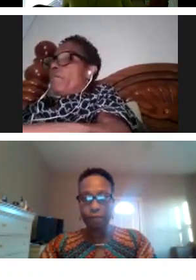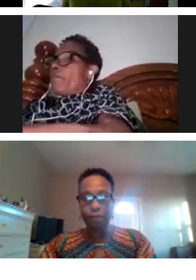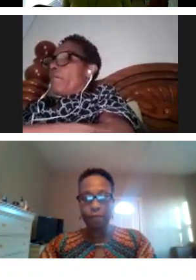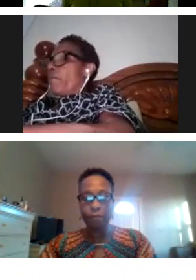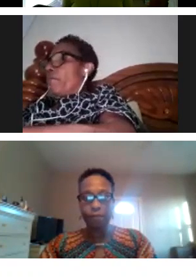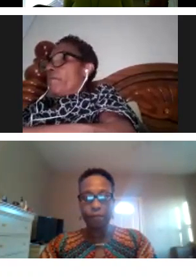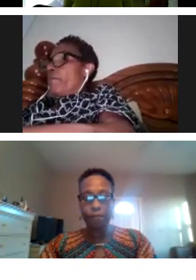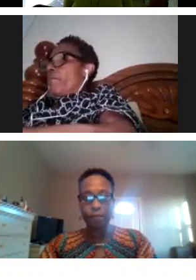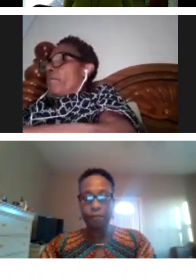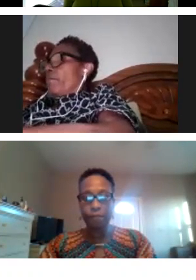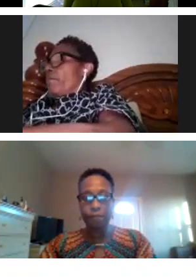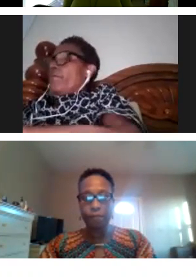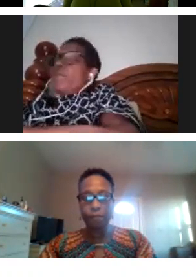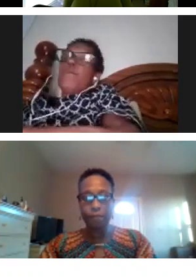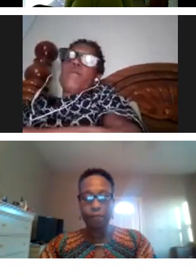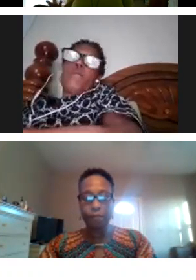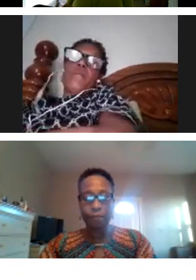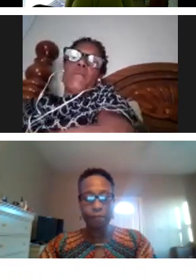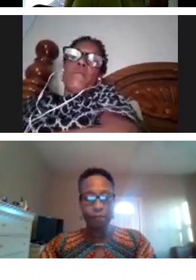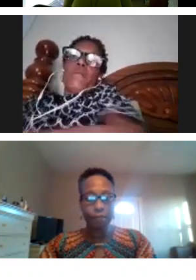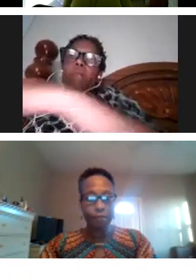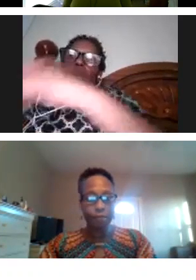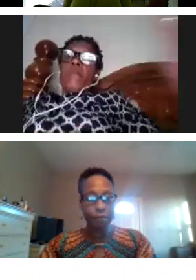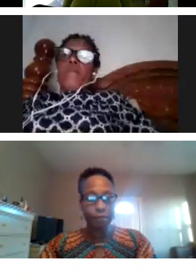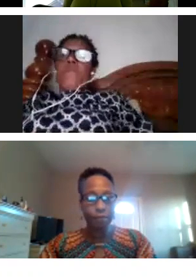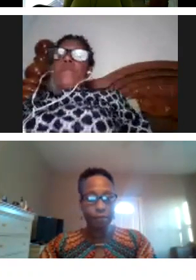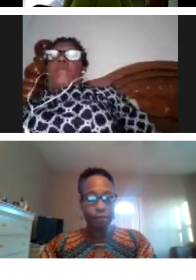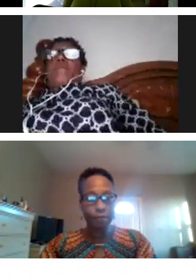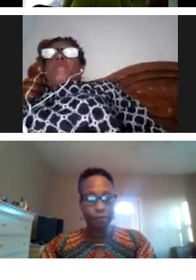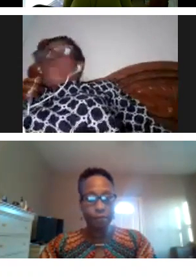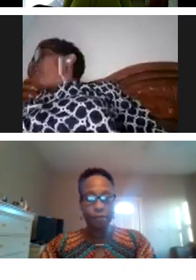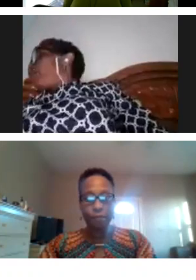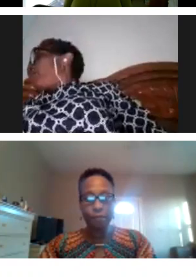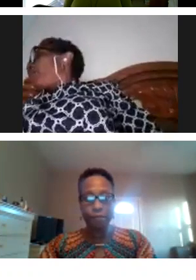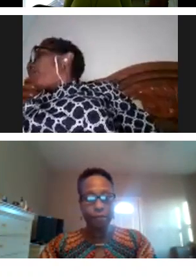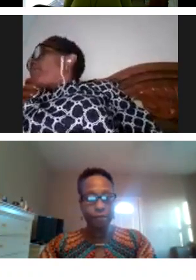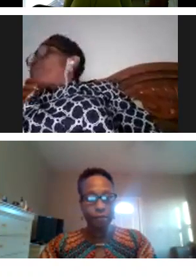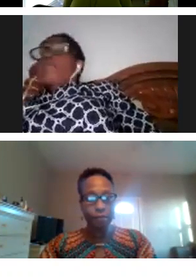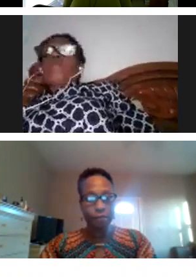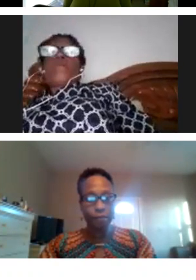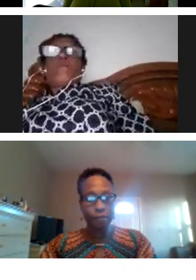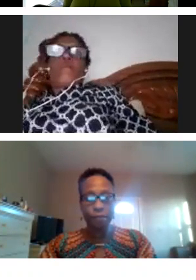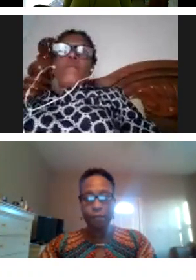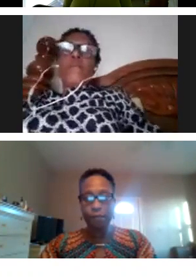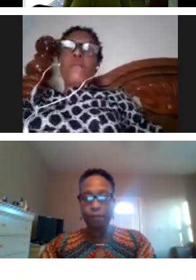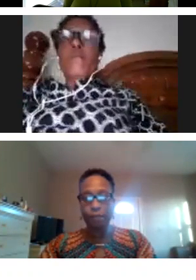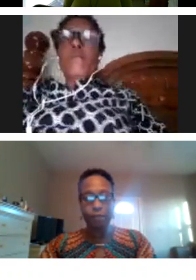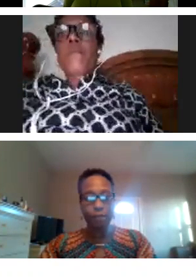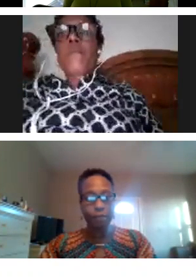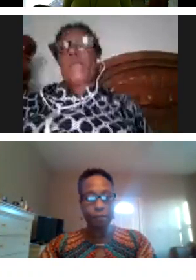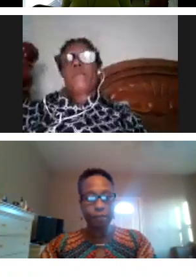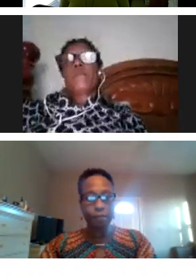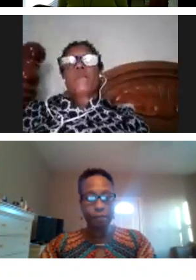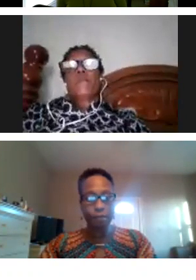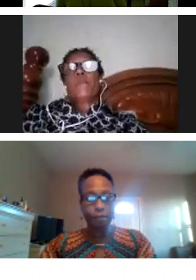to think about how we're going to go ahead and meet it. So for PWN, our vision reflects the critical need to defend, protect,